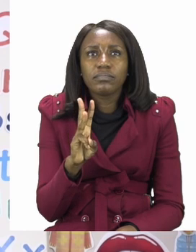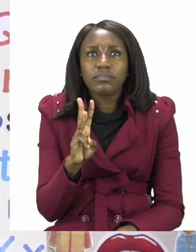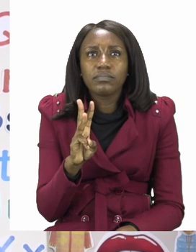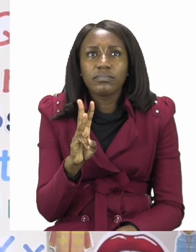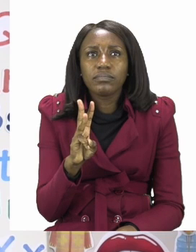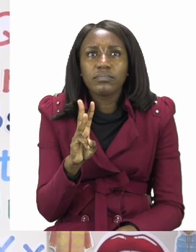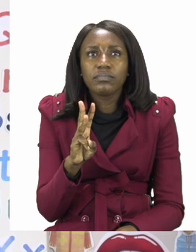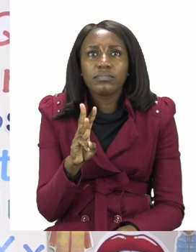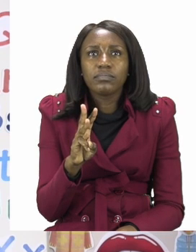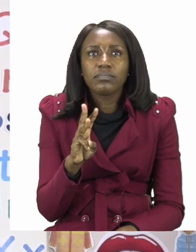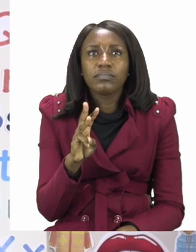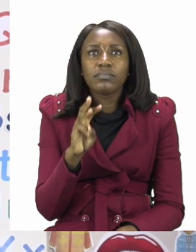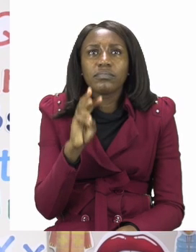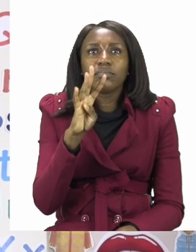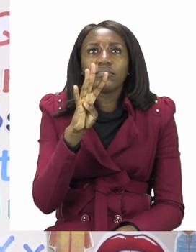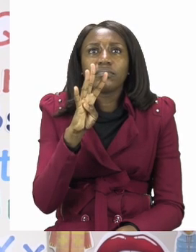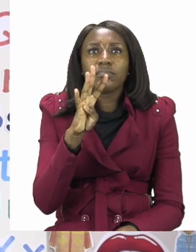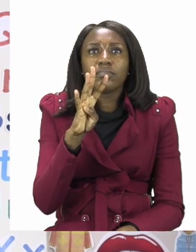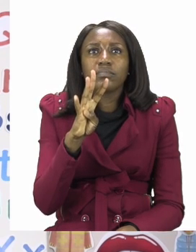3,